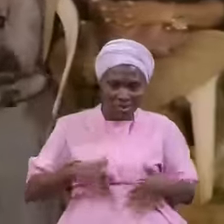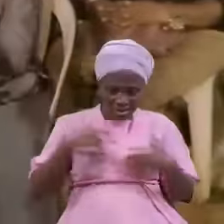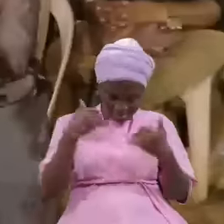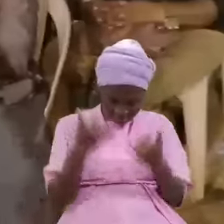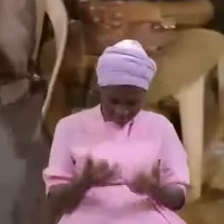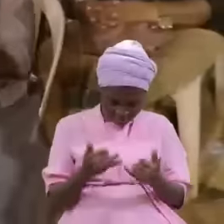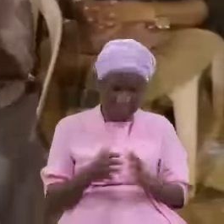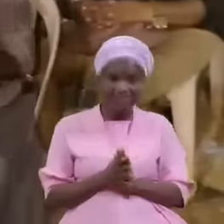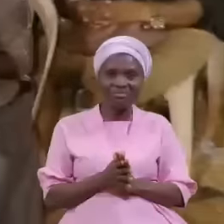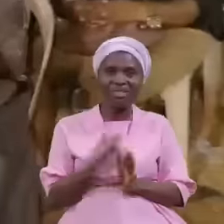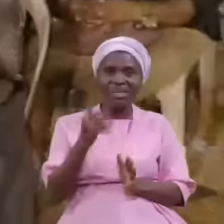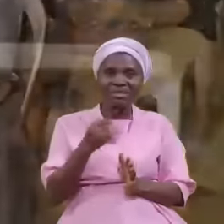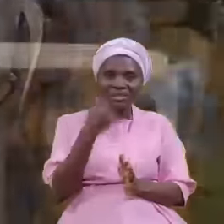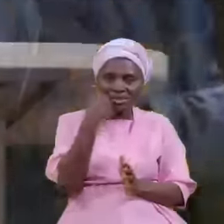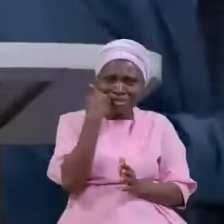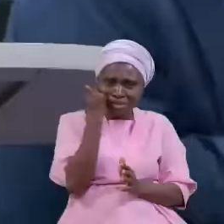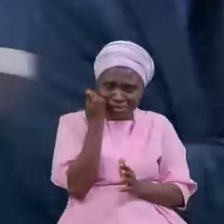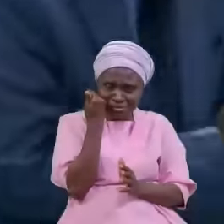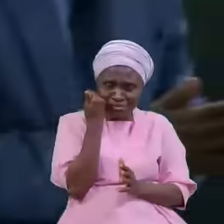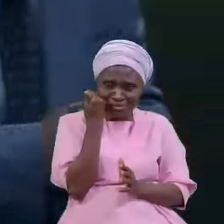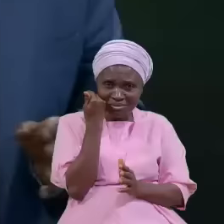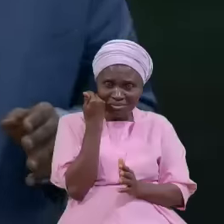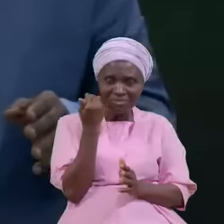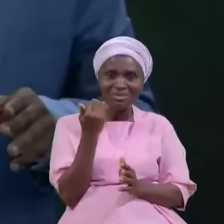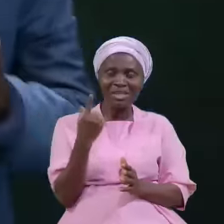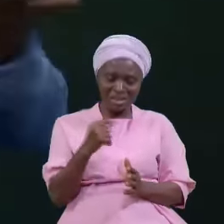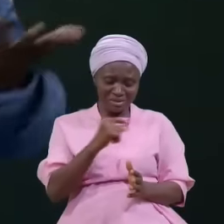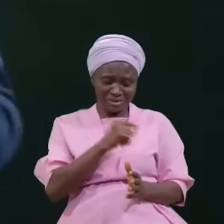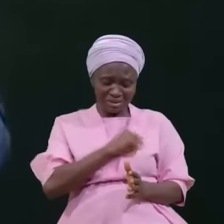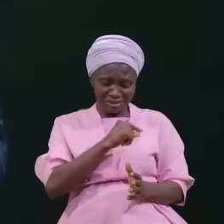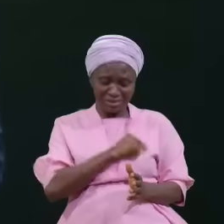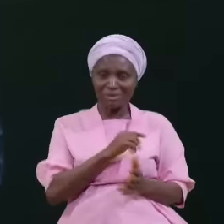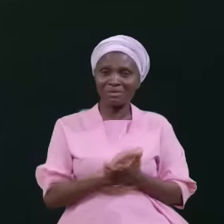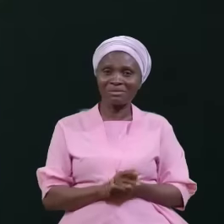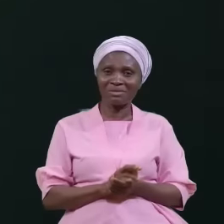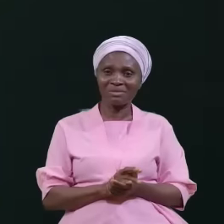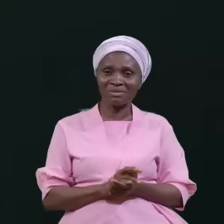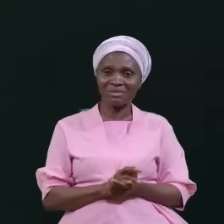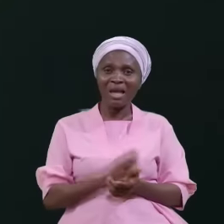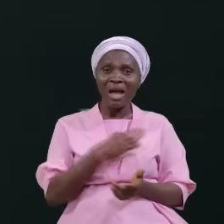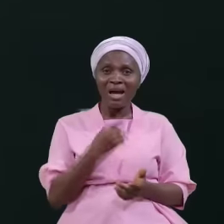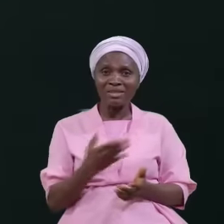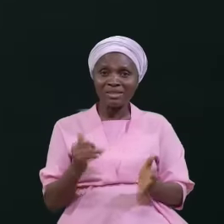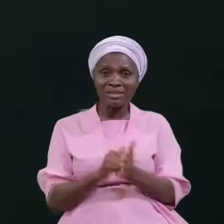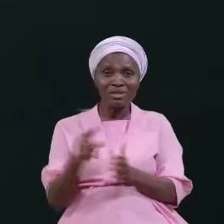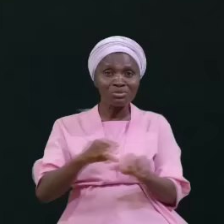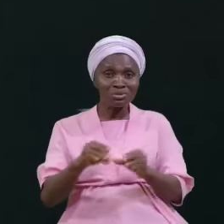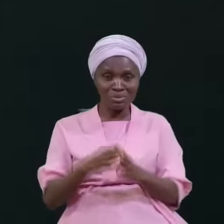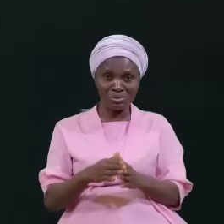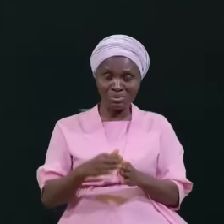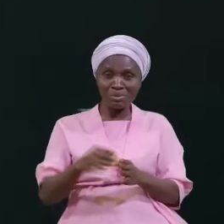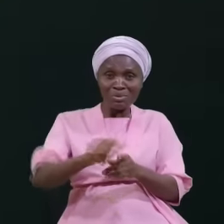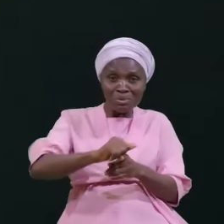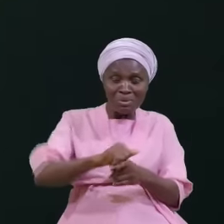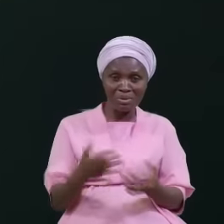shame, the guilt, and the things we do. We hurt many